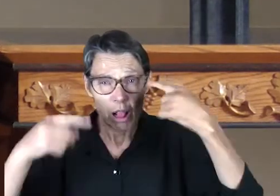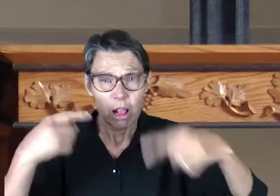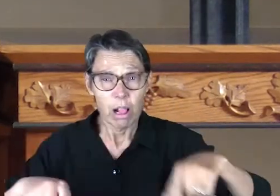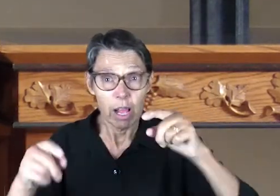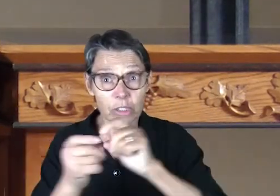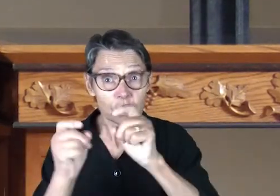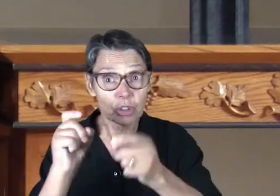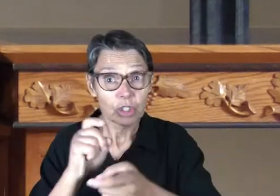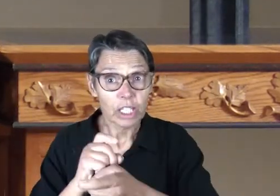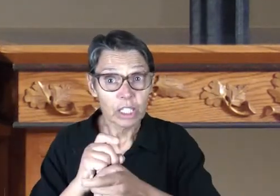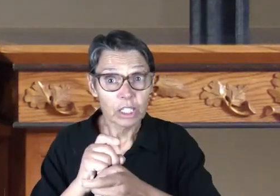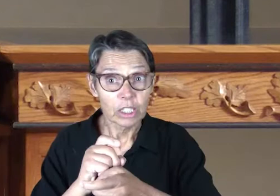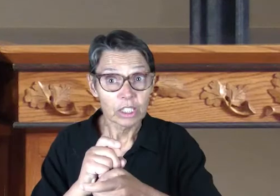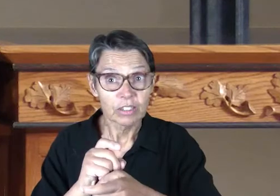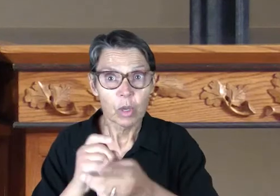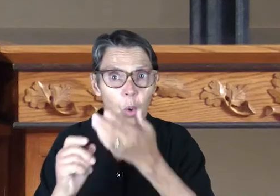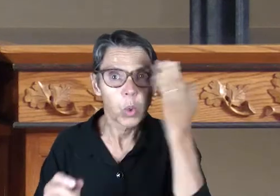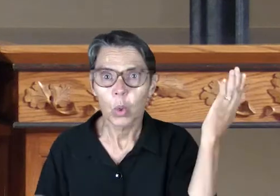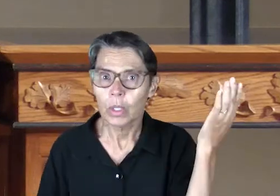change anything.